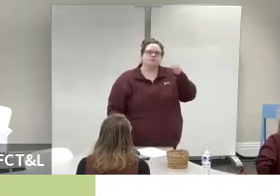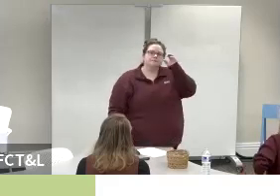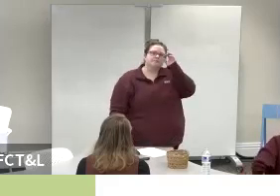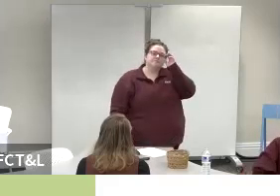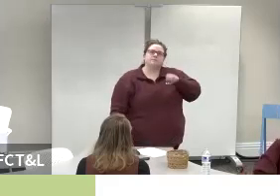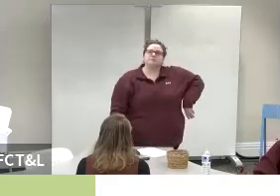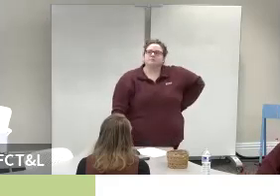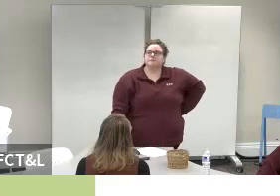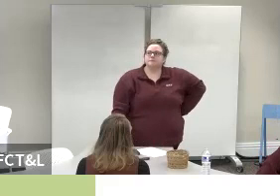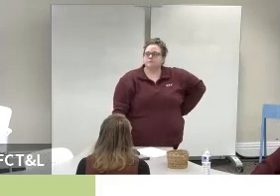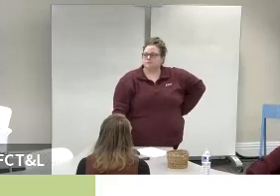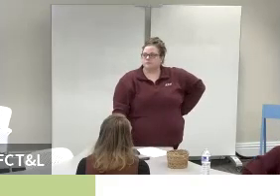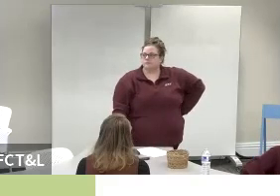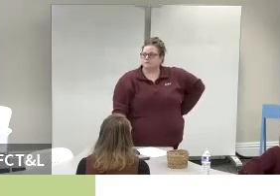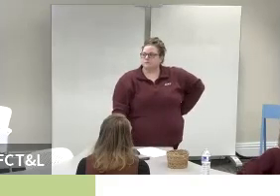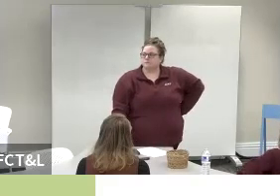things that I've done,